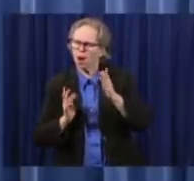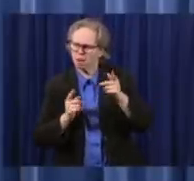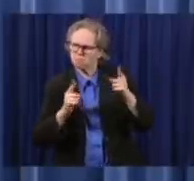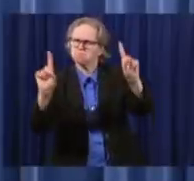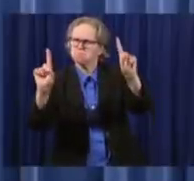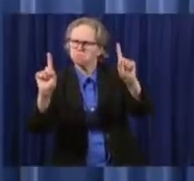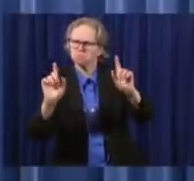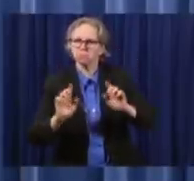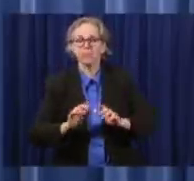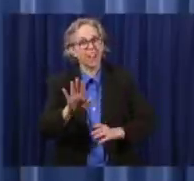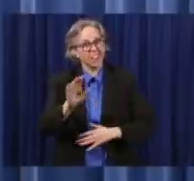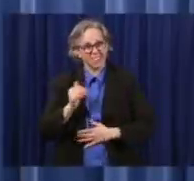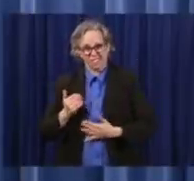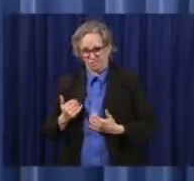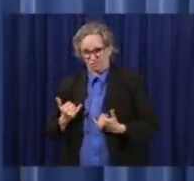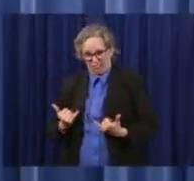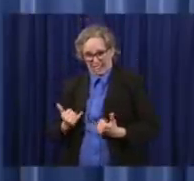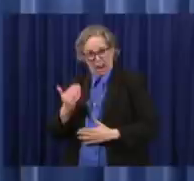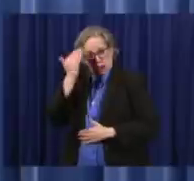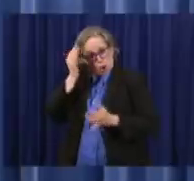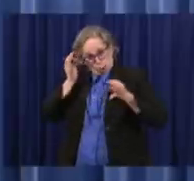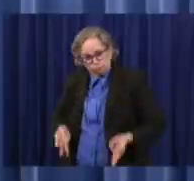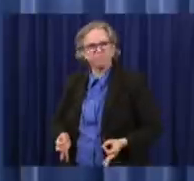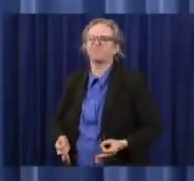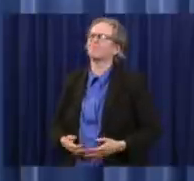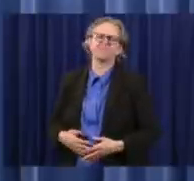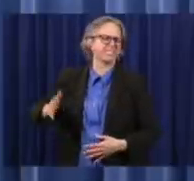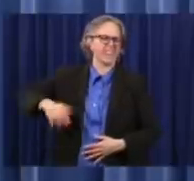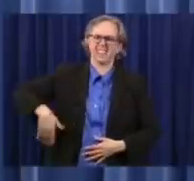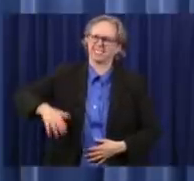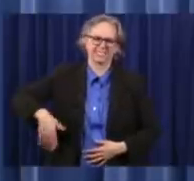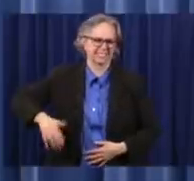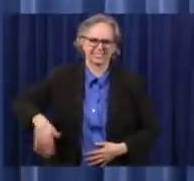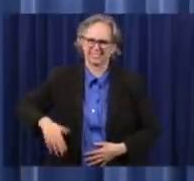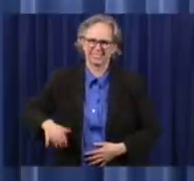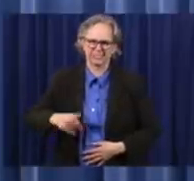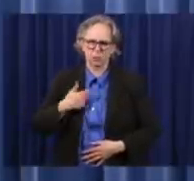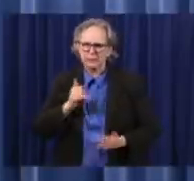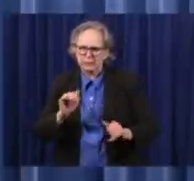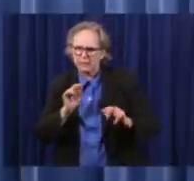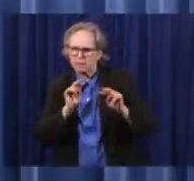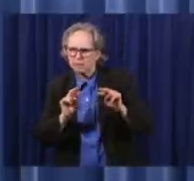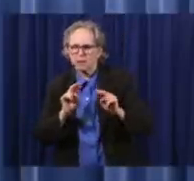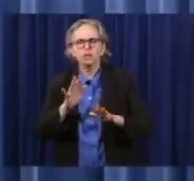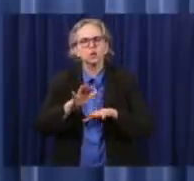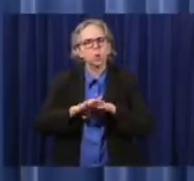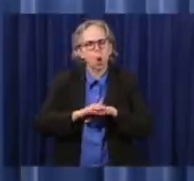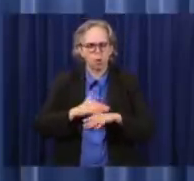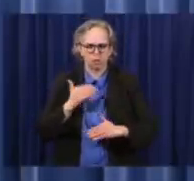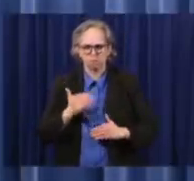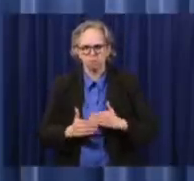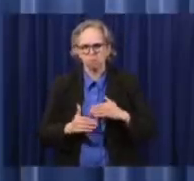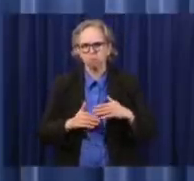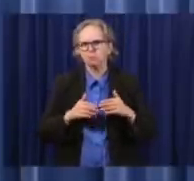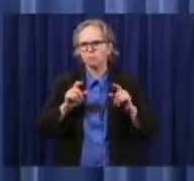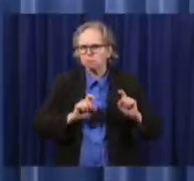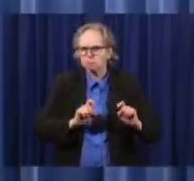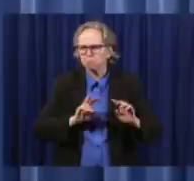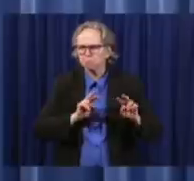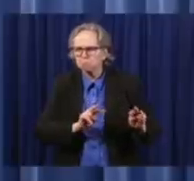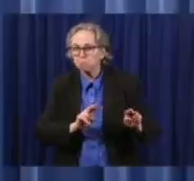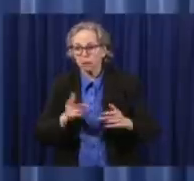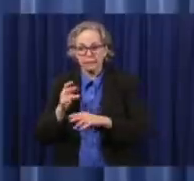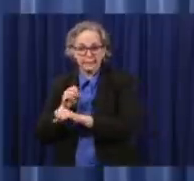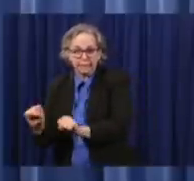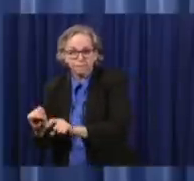now. But we got to take it one step at a time. And, you know, it's the balancing of being safe but at the